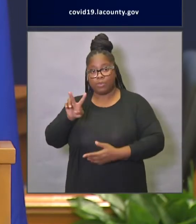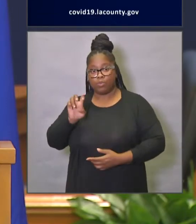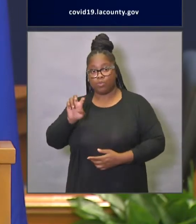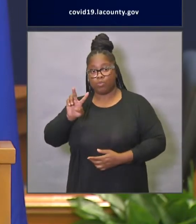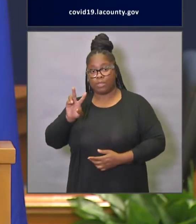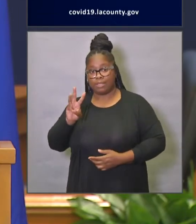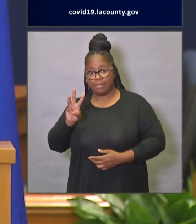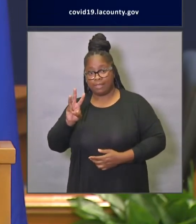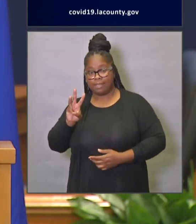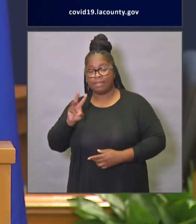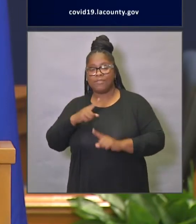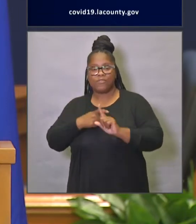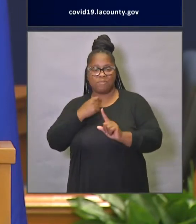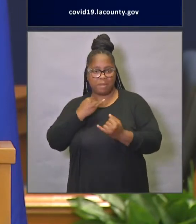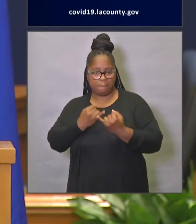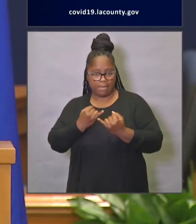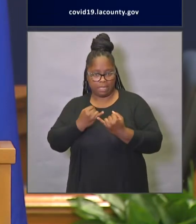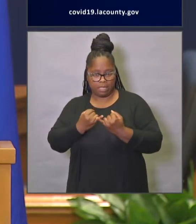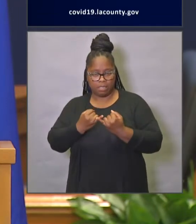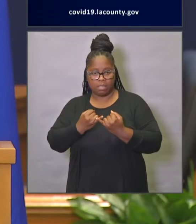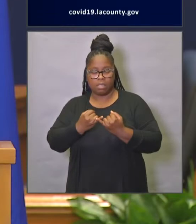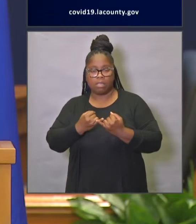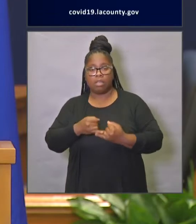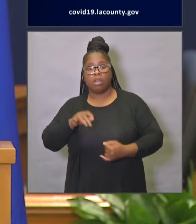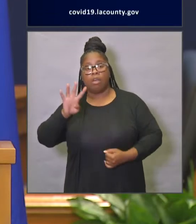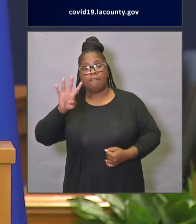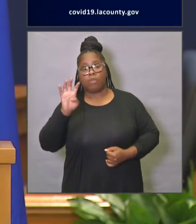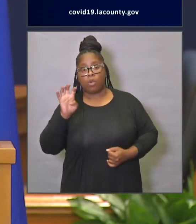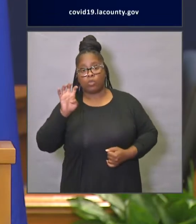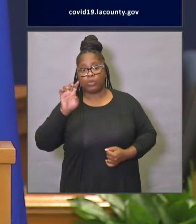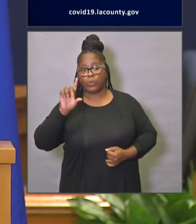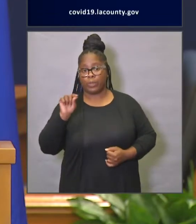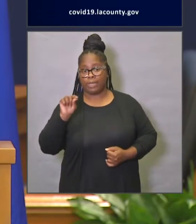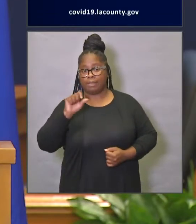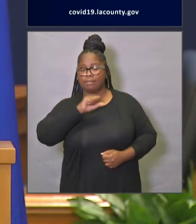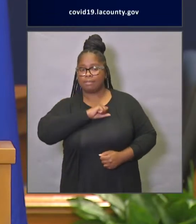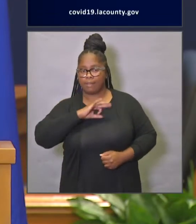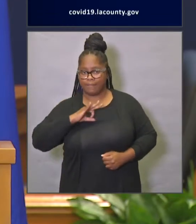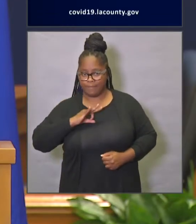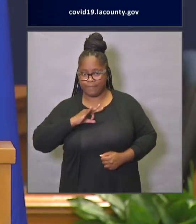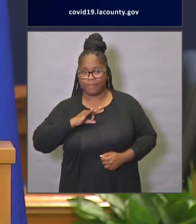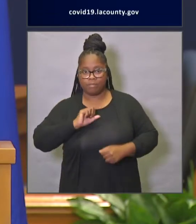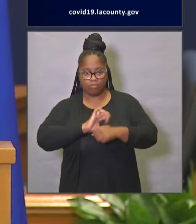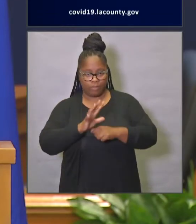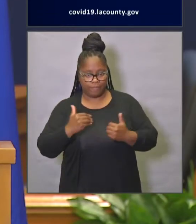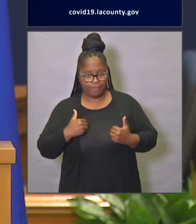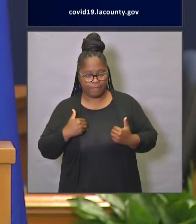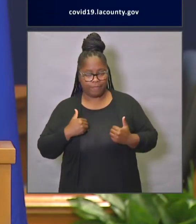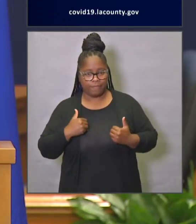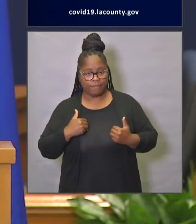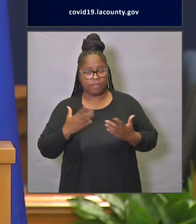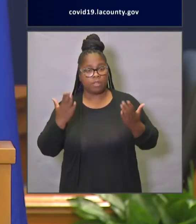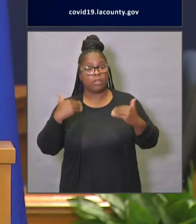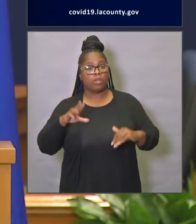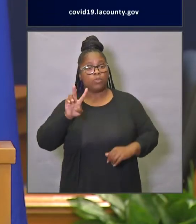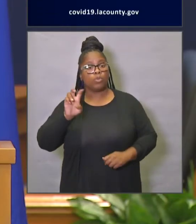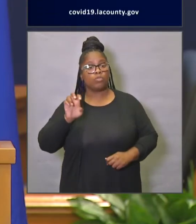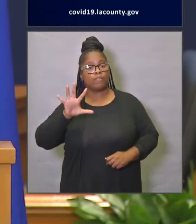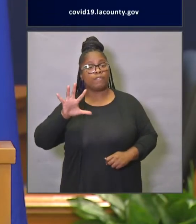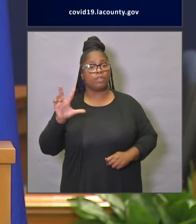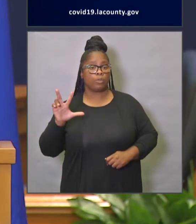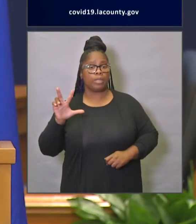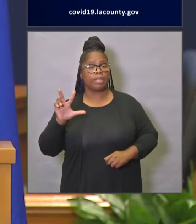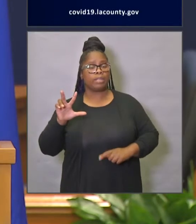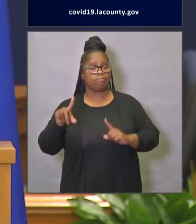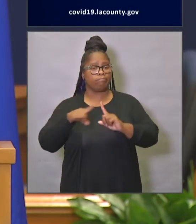3,226 are among people who are incarcerated, and 420 are among staff. There are 253 cases in the